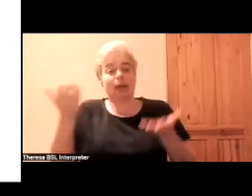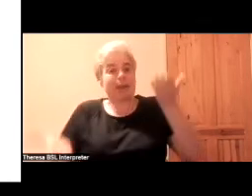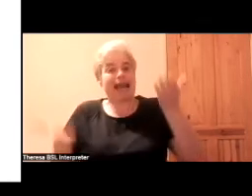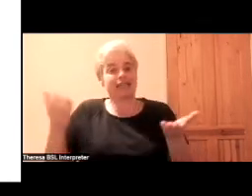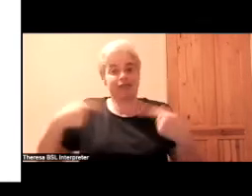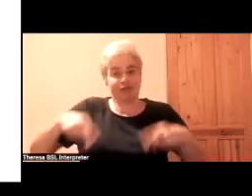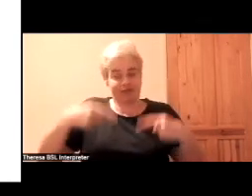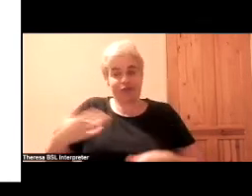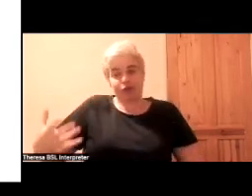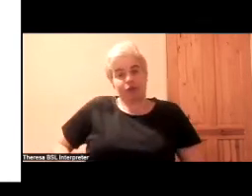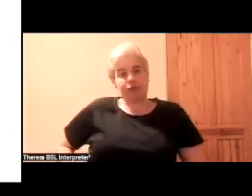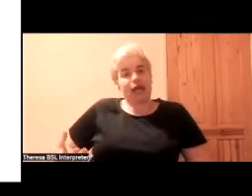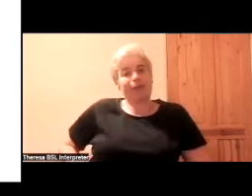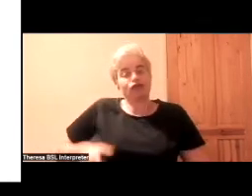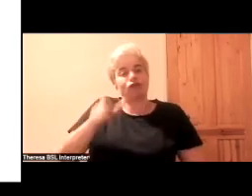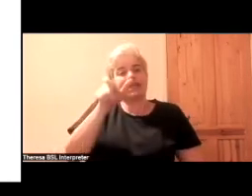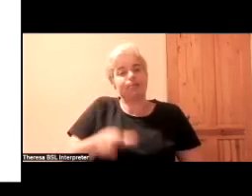for stipendiary posts.